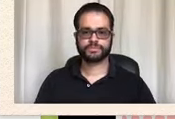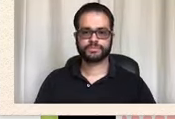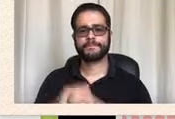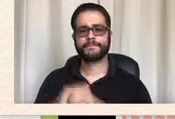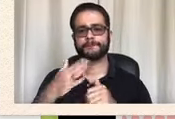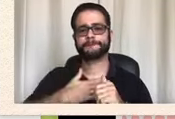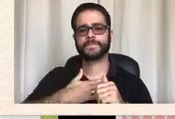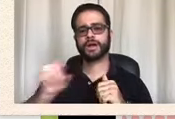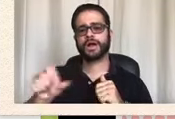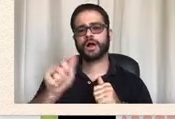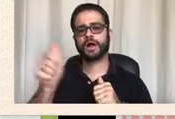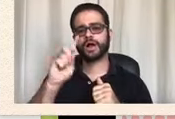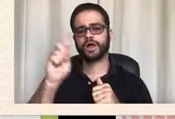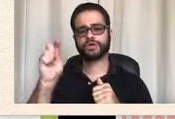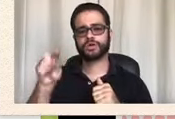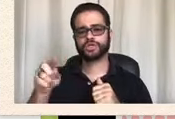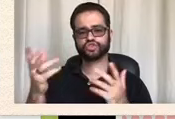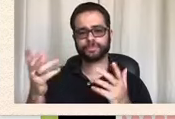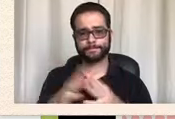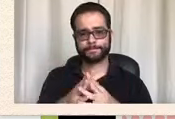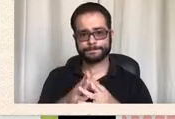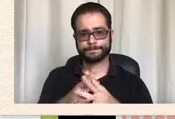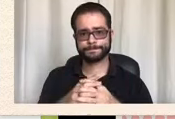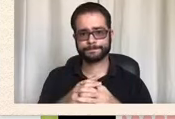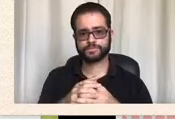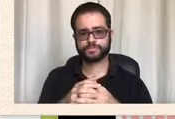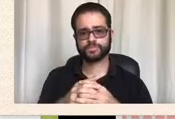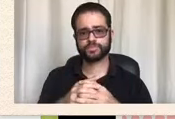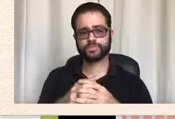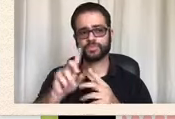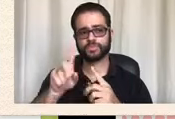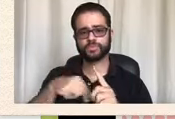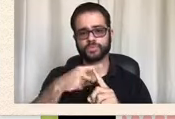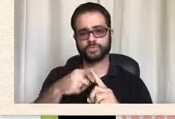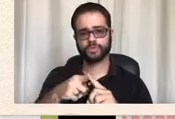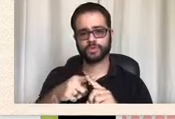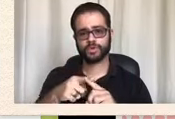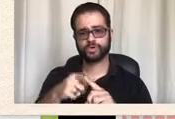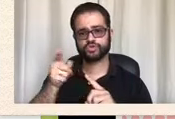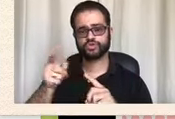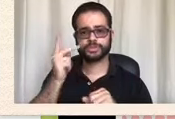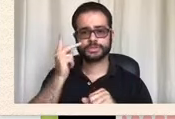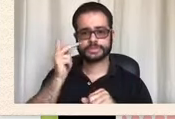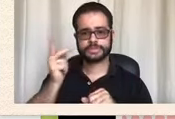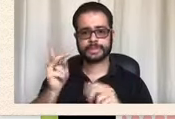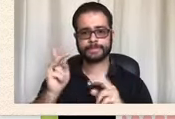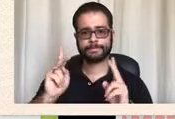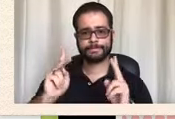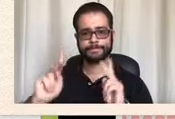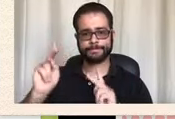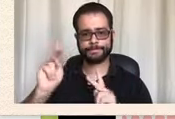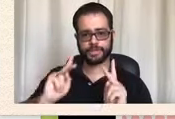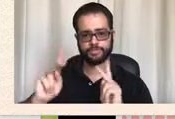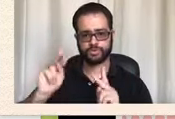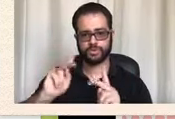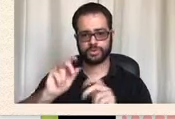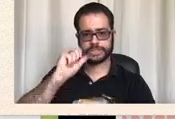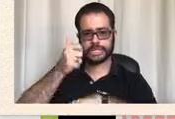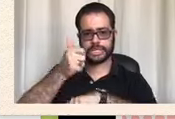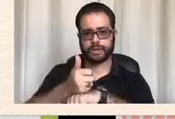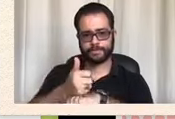find people to put in office, what do you look